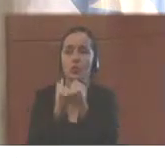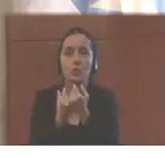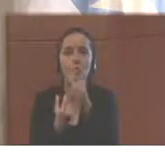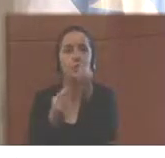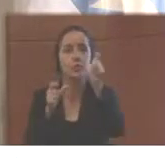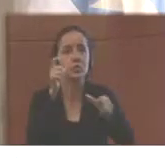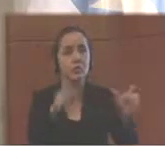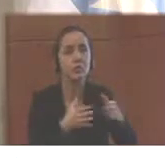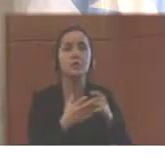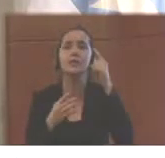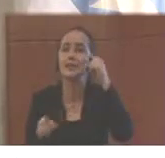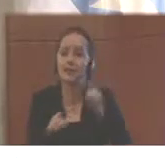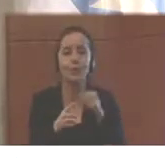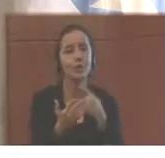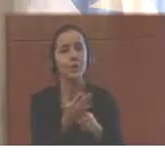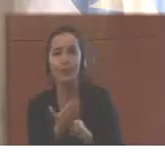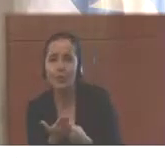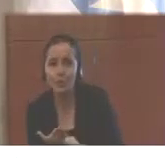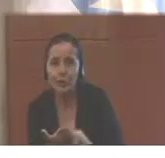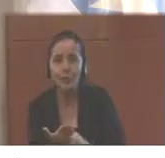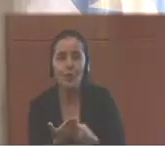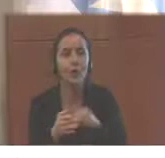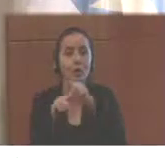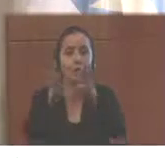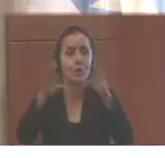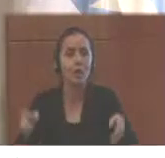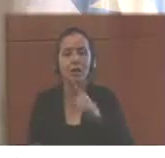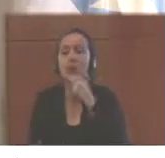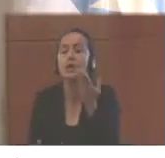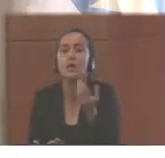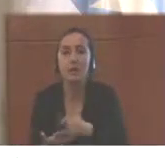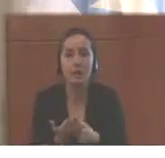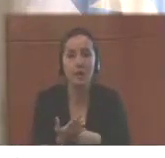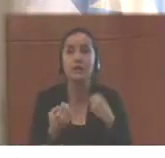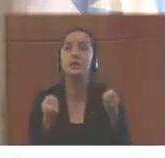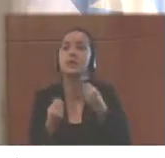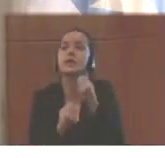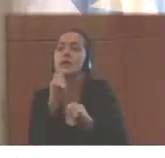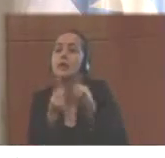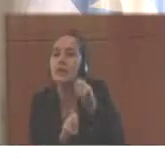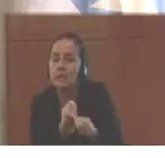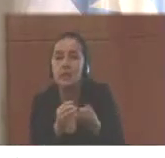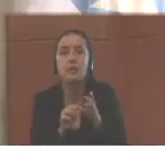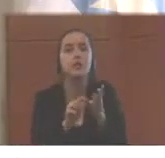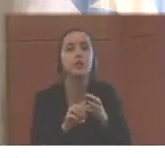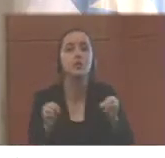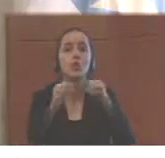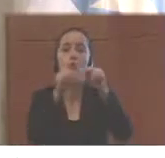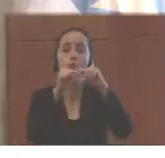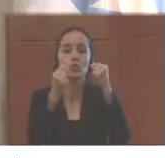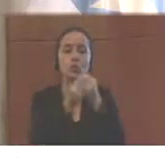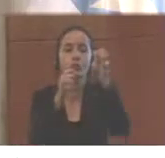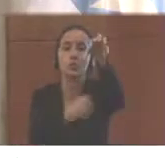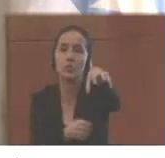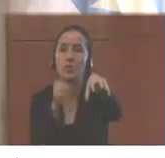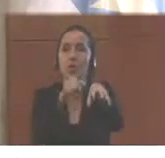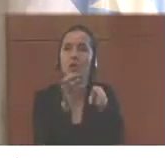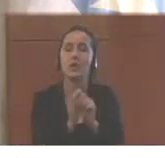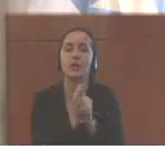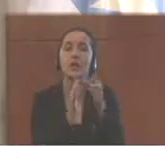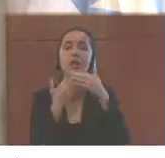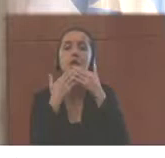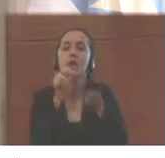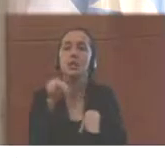engage. Action 5, the National Operations Center has given us a new trust in fusion, interoperability,